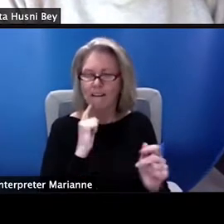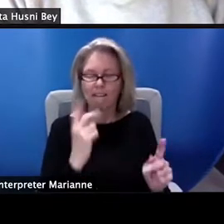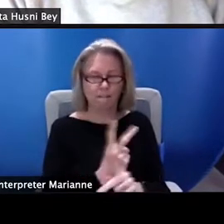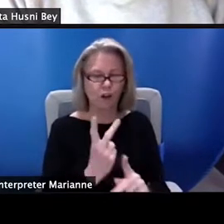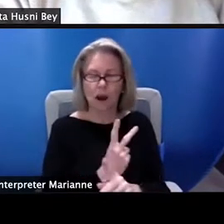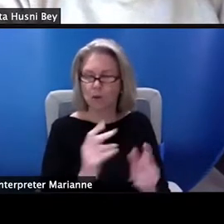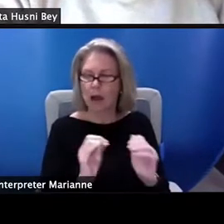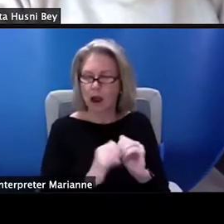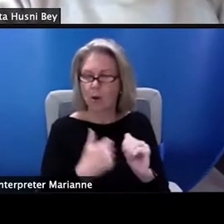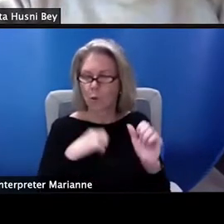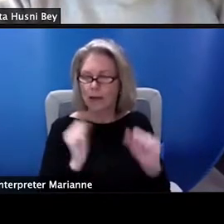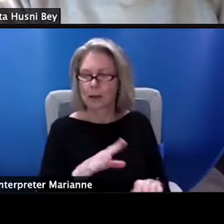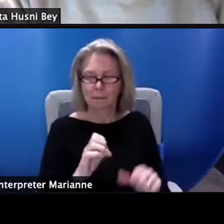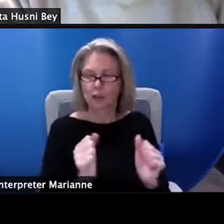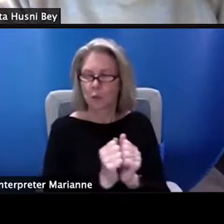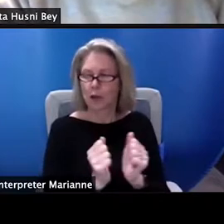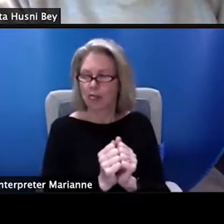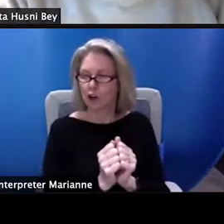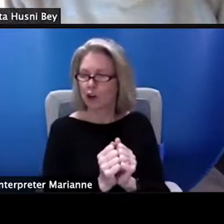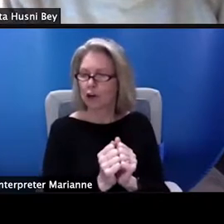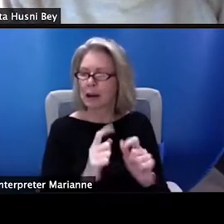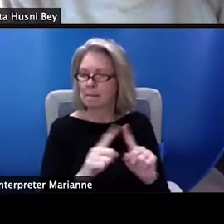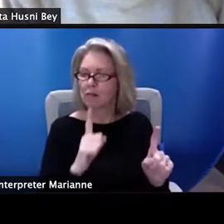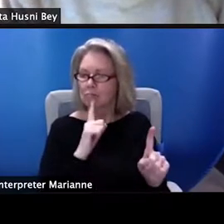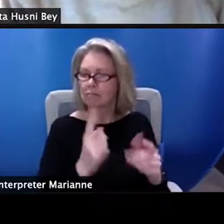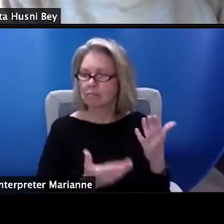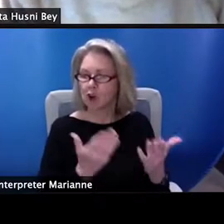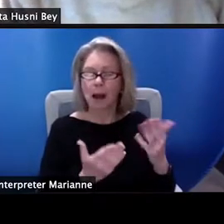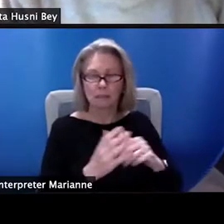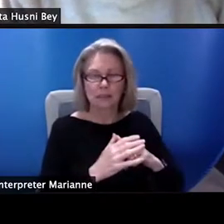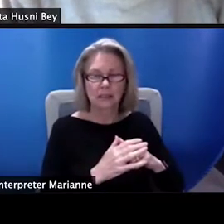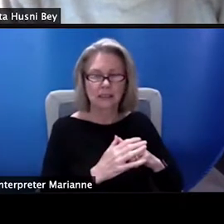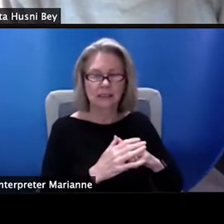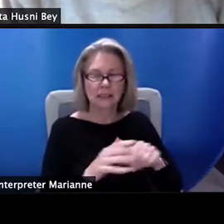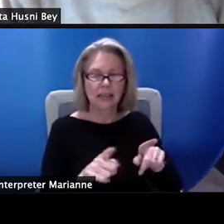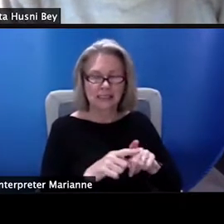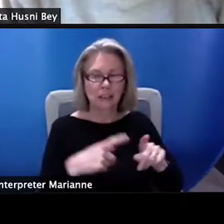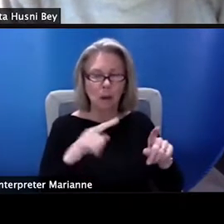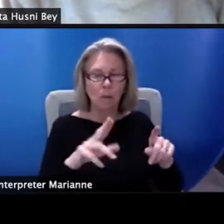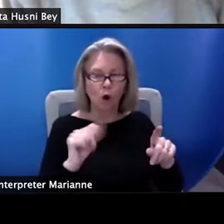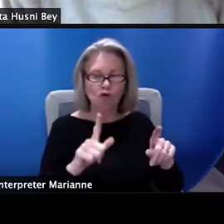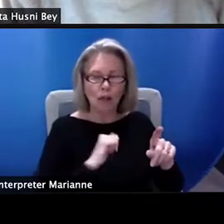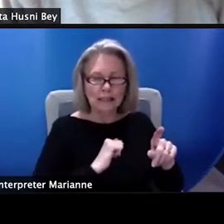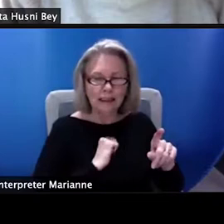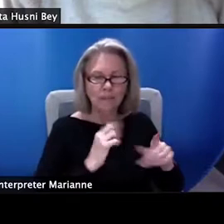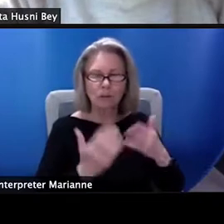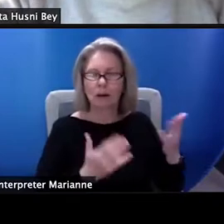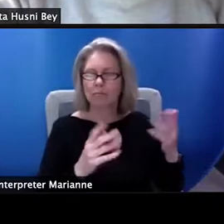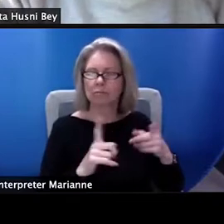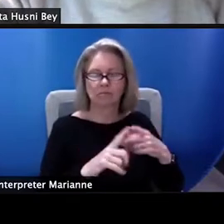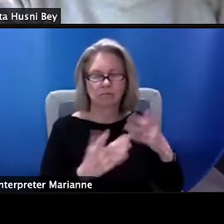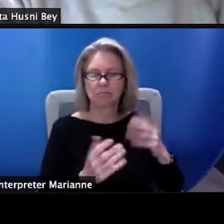how we can be together, but then indeed, perhaps as a plural self, or perhaps as Kader